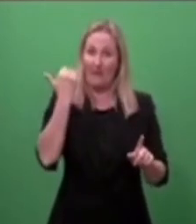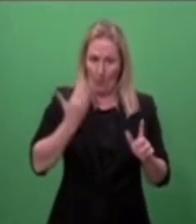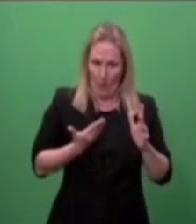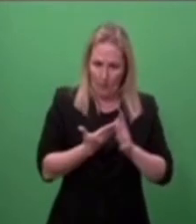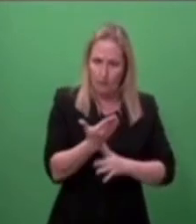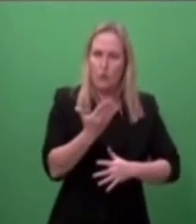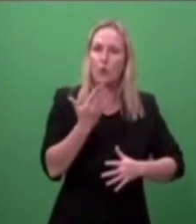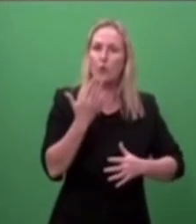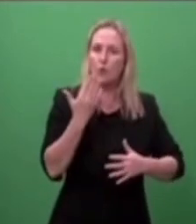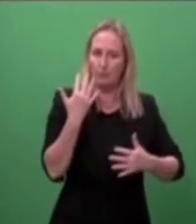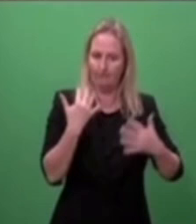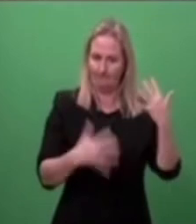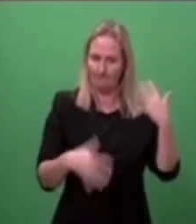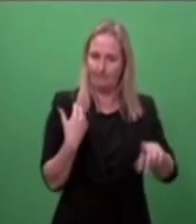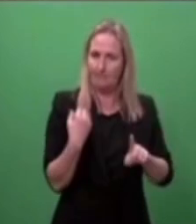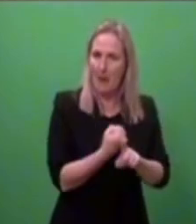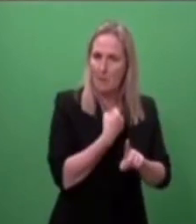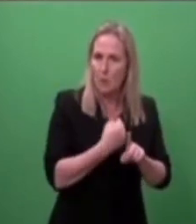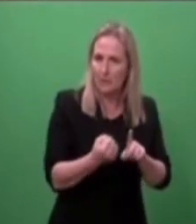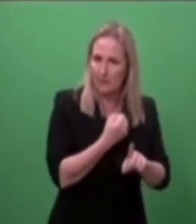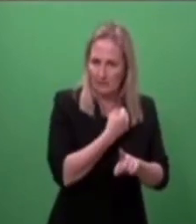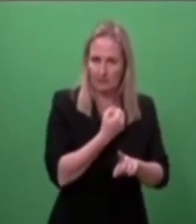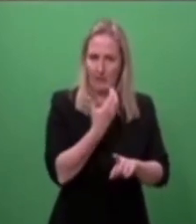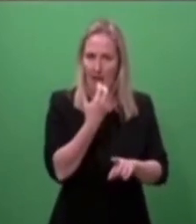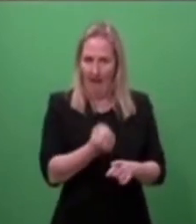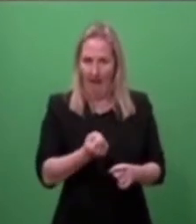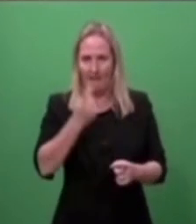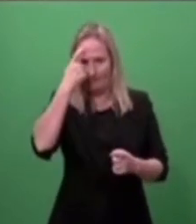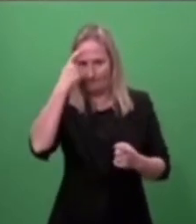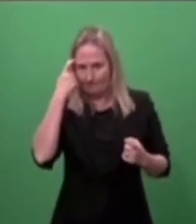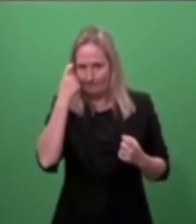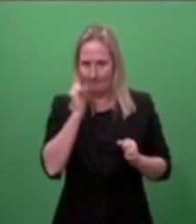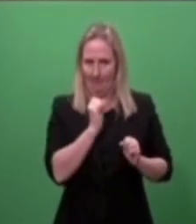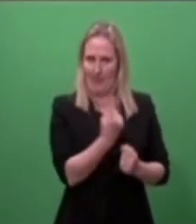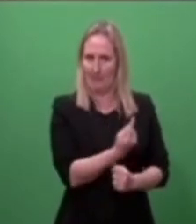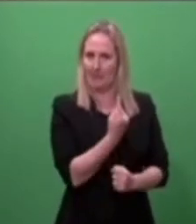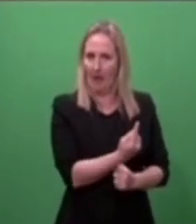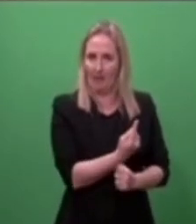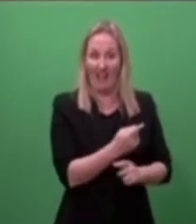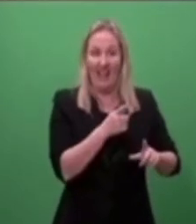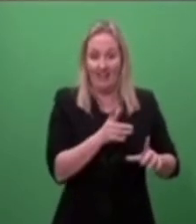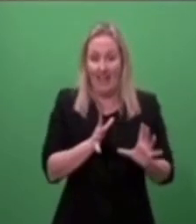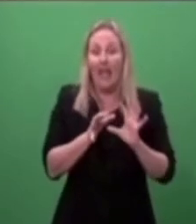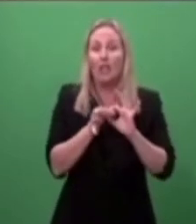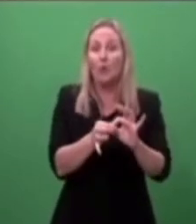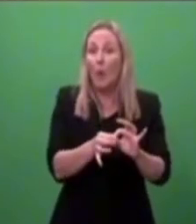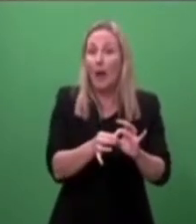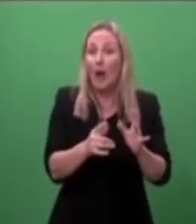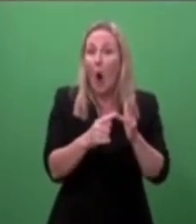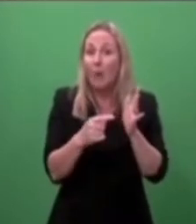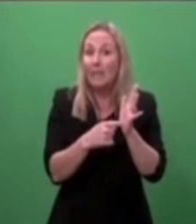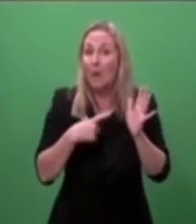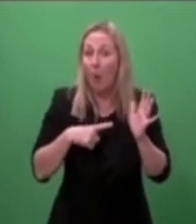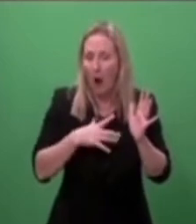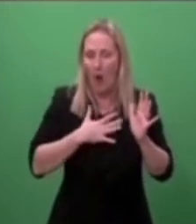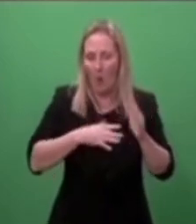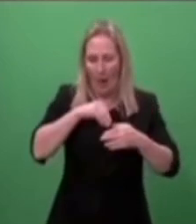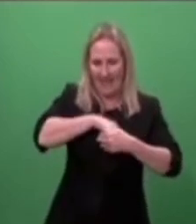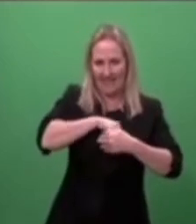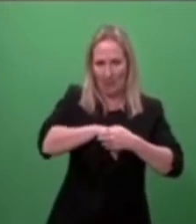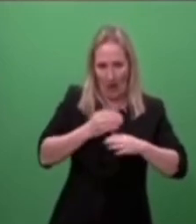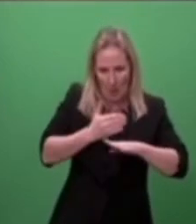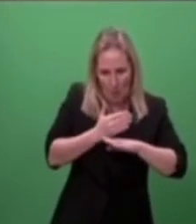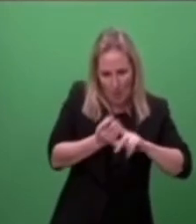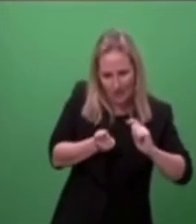suffered trauma too, and joined the organisation to fight for change from the inside. And I want to acknowledge